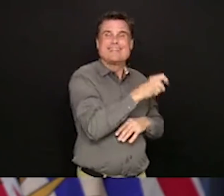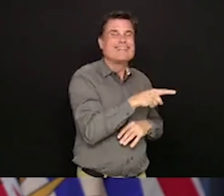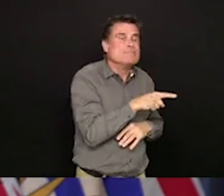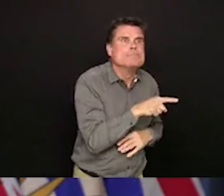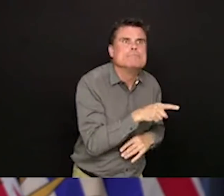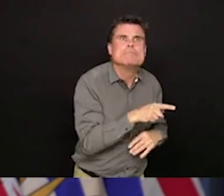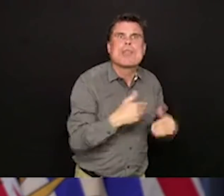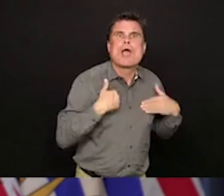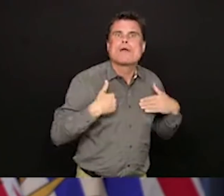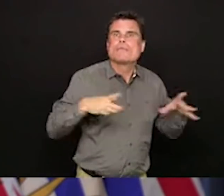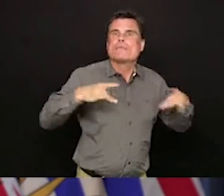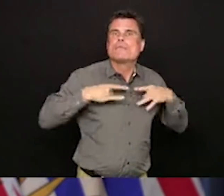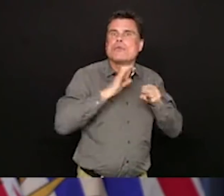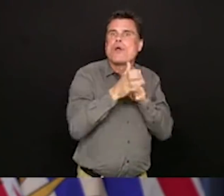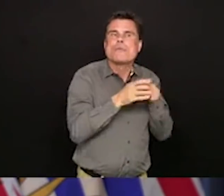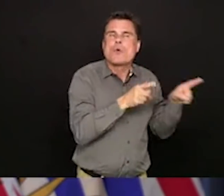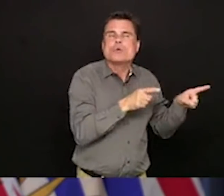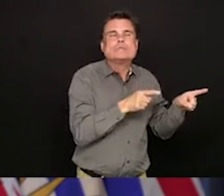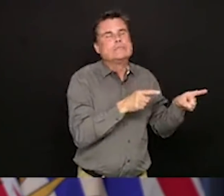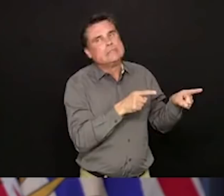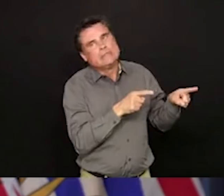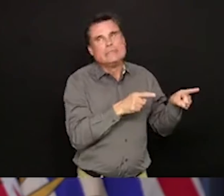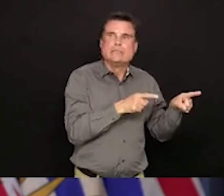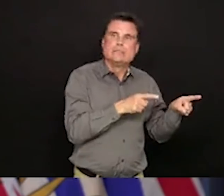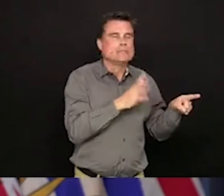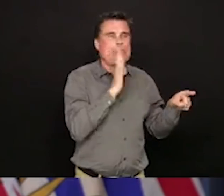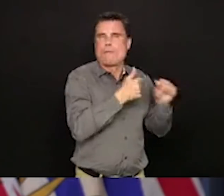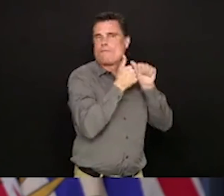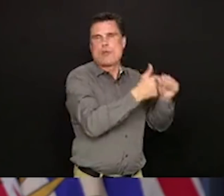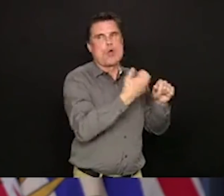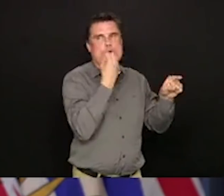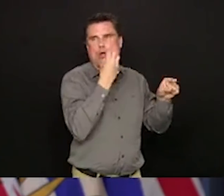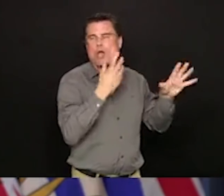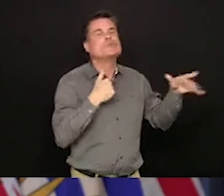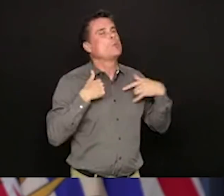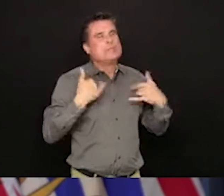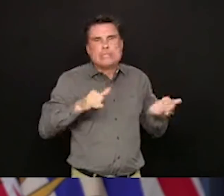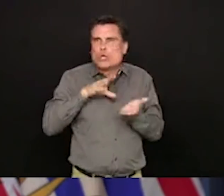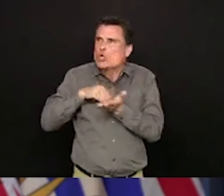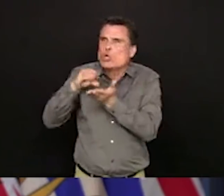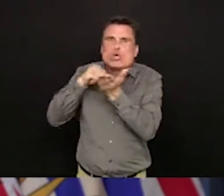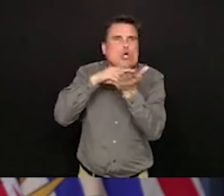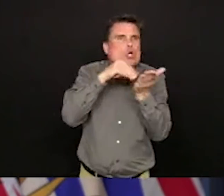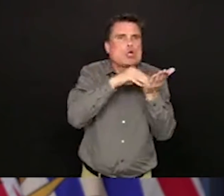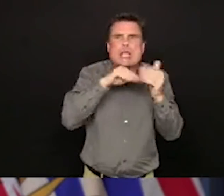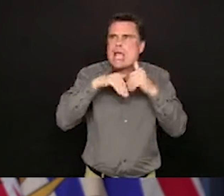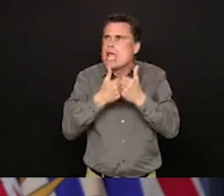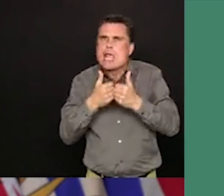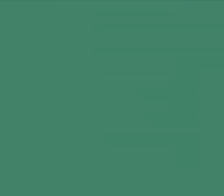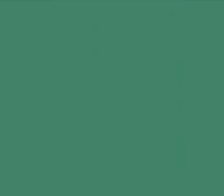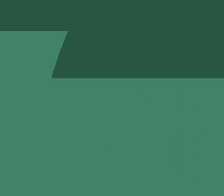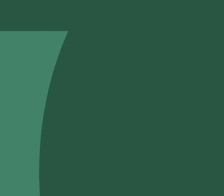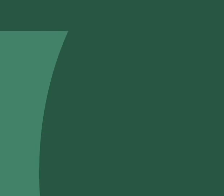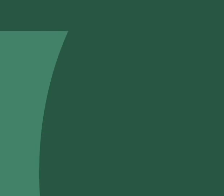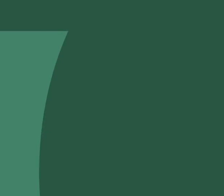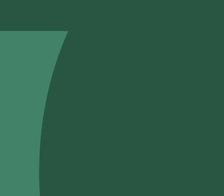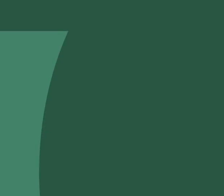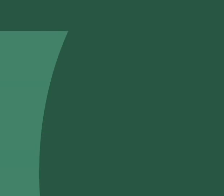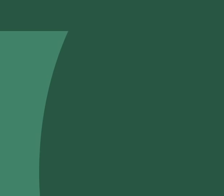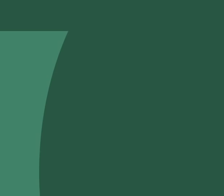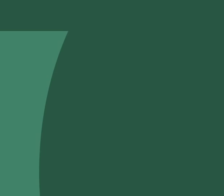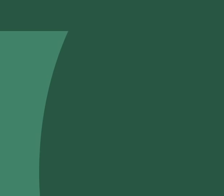it's sometimes complex, so we have to try and keep on top of all of the different combinations and permutations that happen.